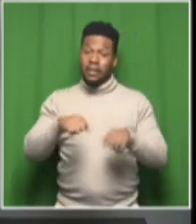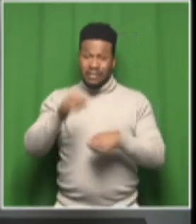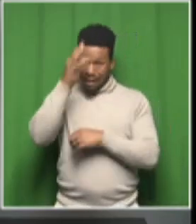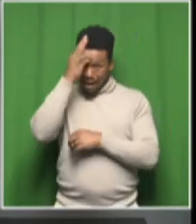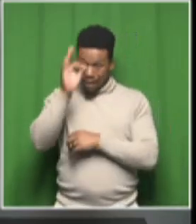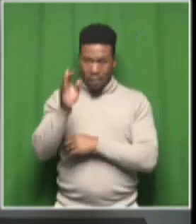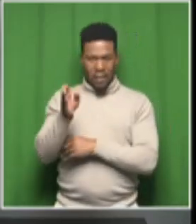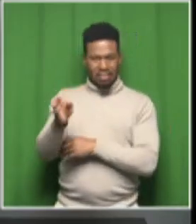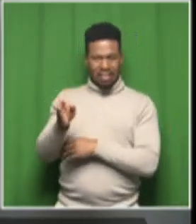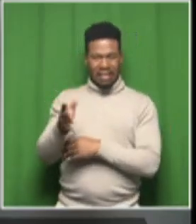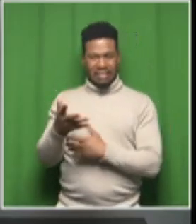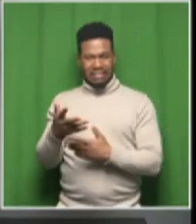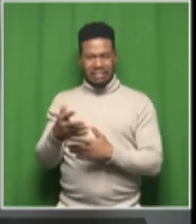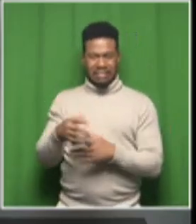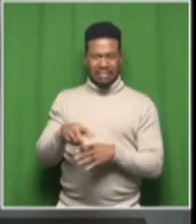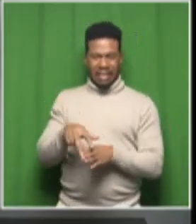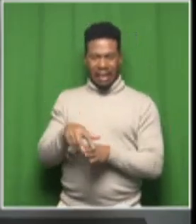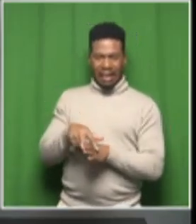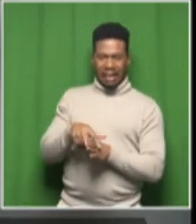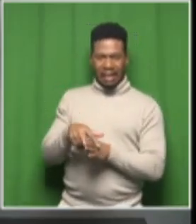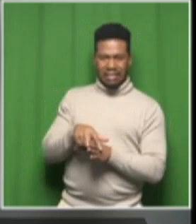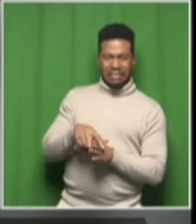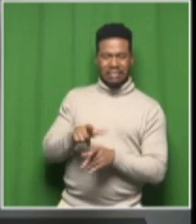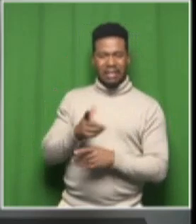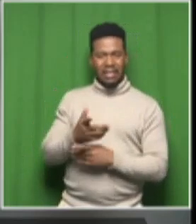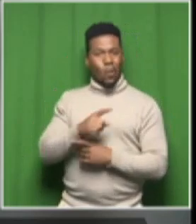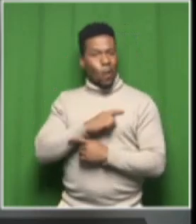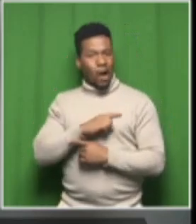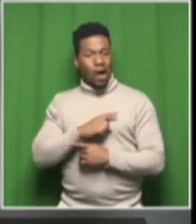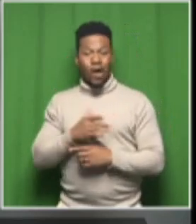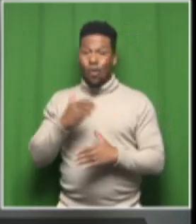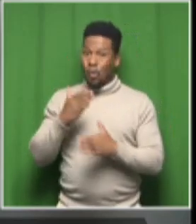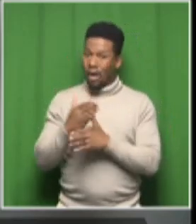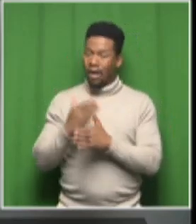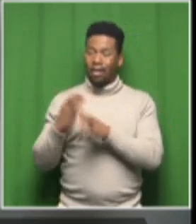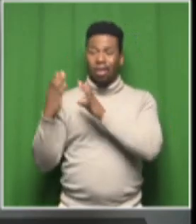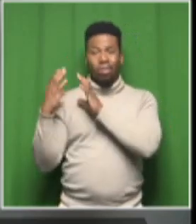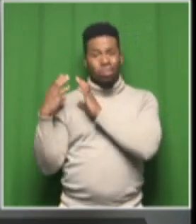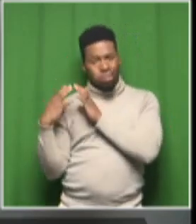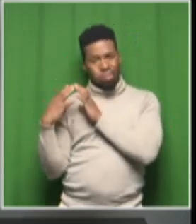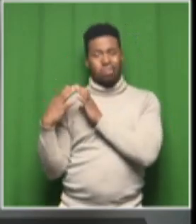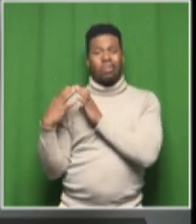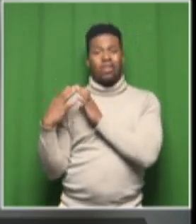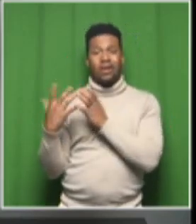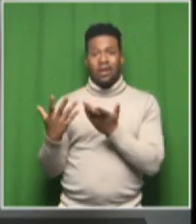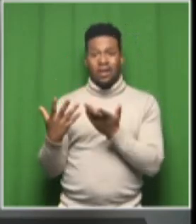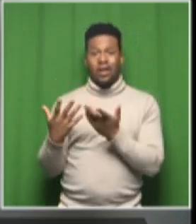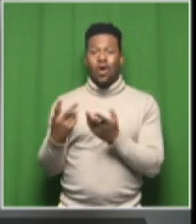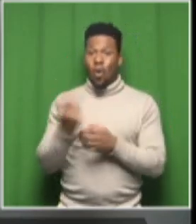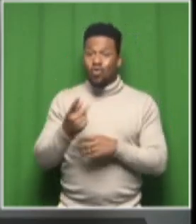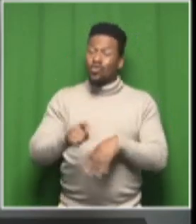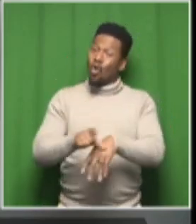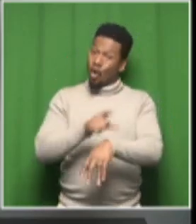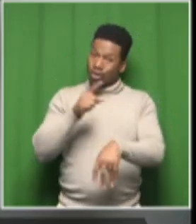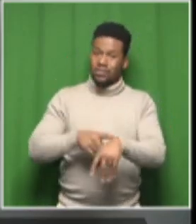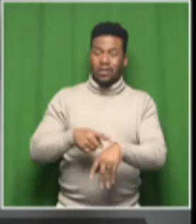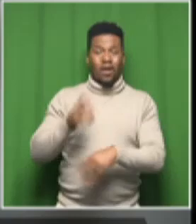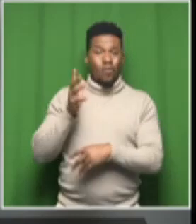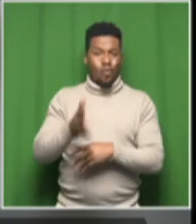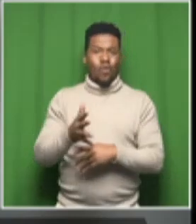hesitancy to amend acts because of the huge amount of work that is involved, and this could take quite a bit of time.